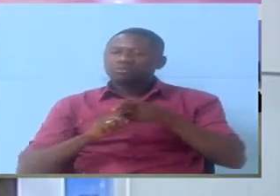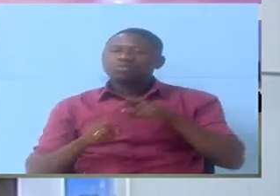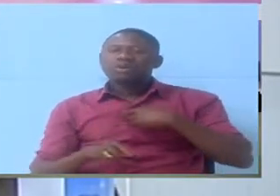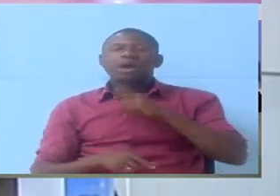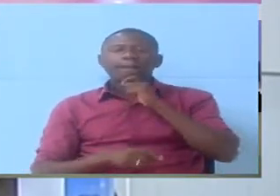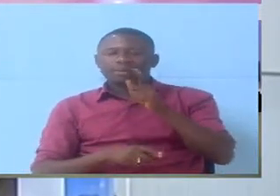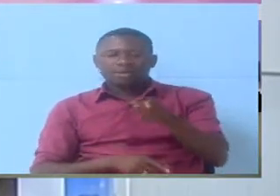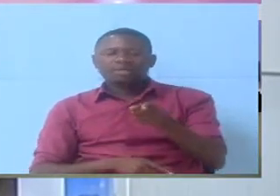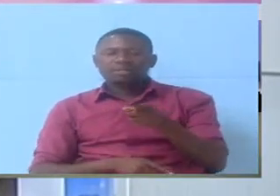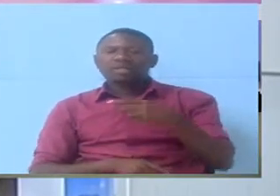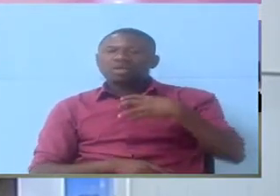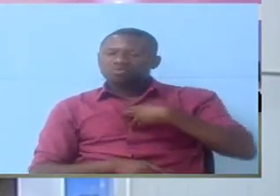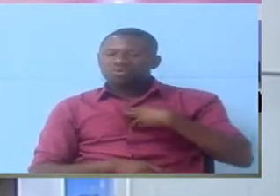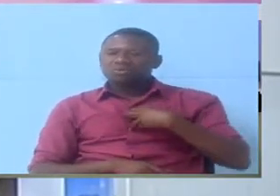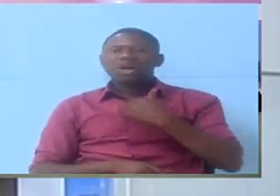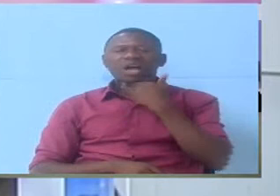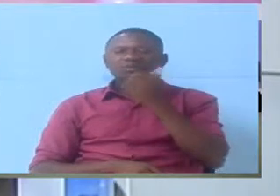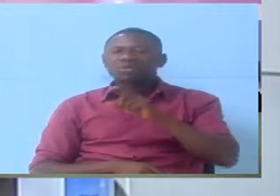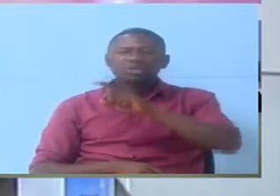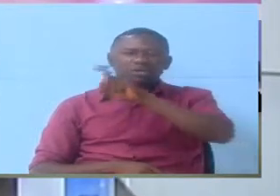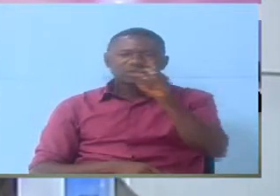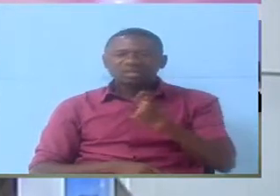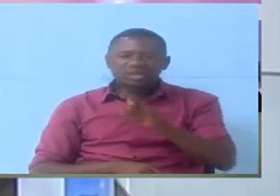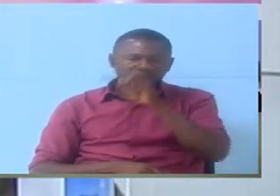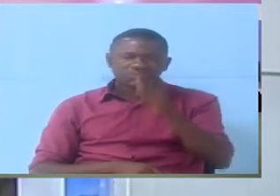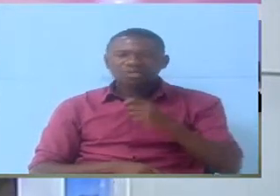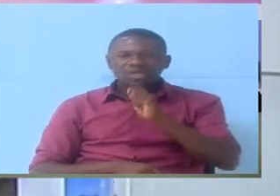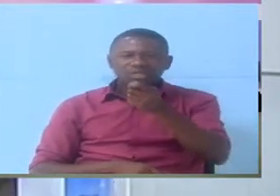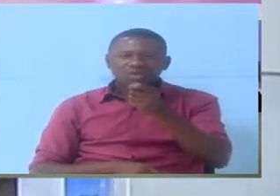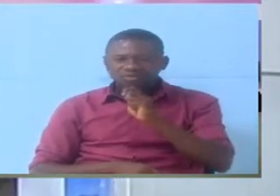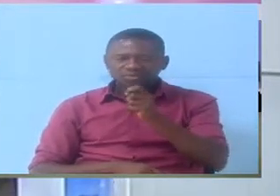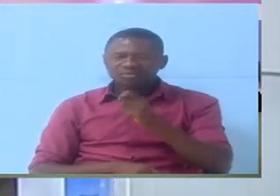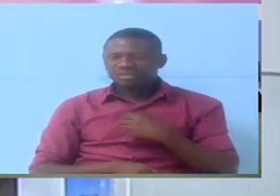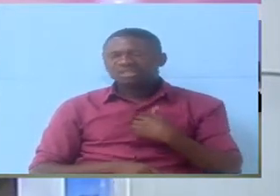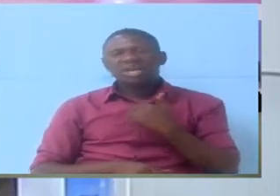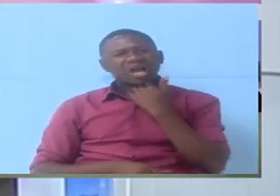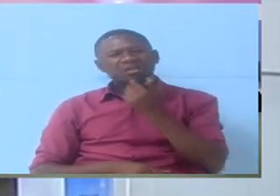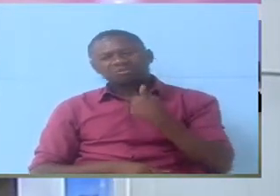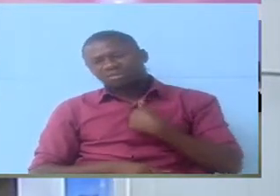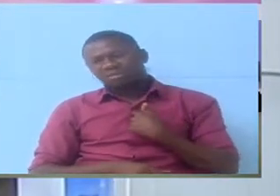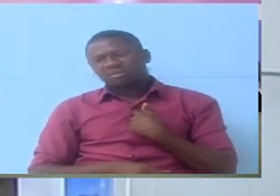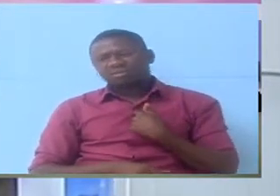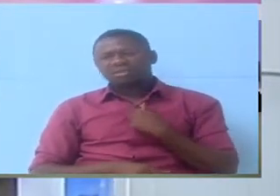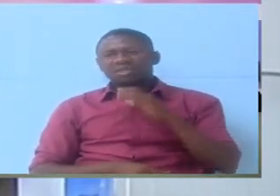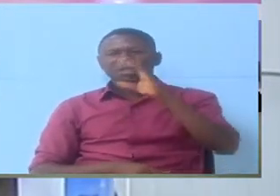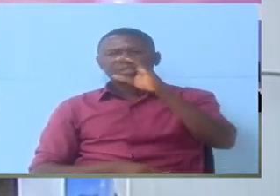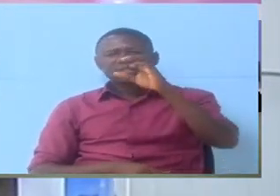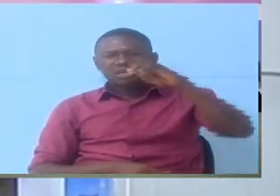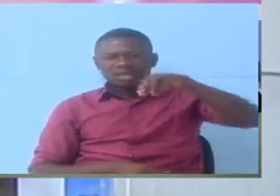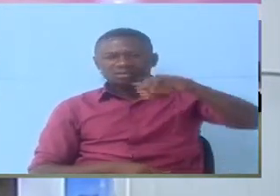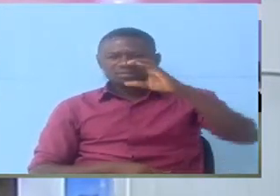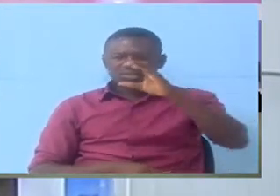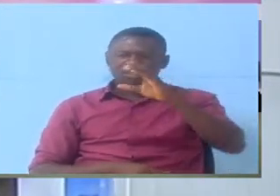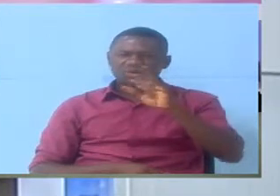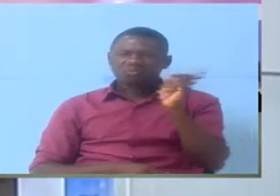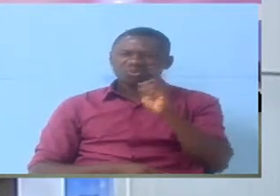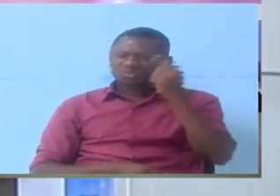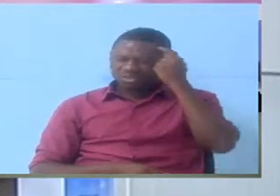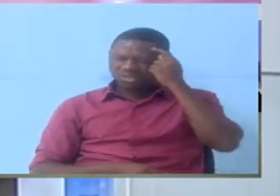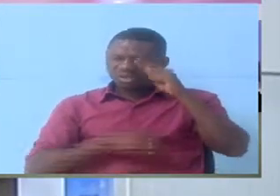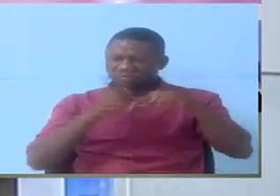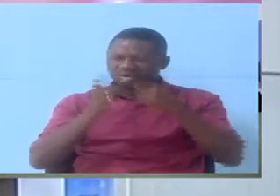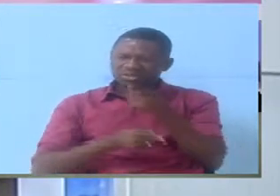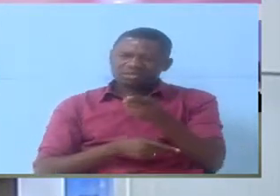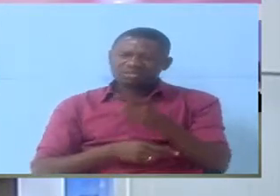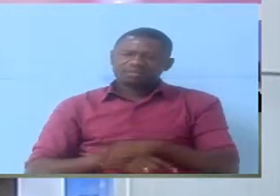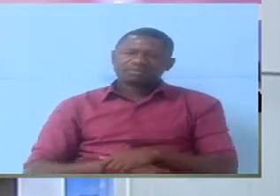Then he said to me, CMC, what do you think about this? Akonye CMC te munemira nyin koto. So I responded Najabi. And